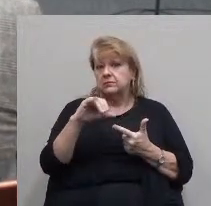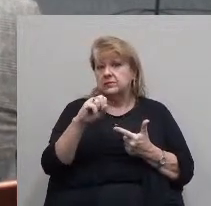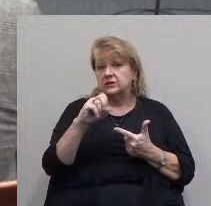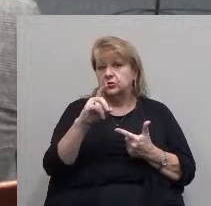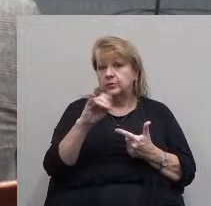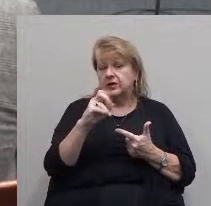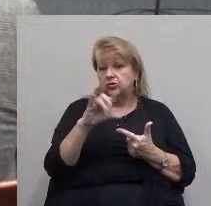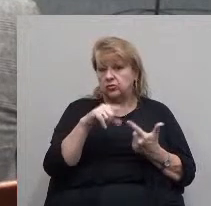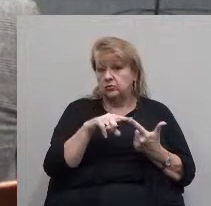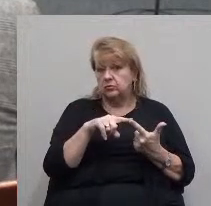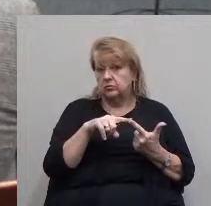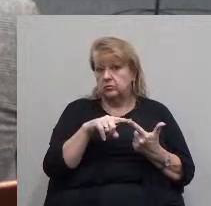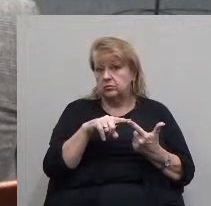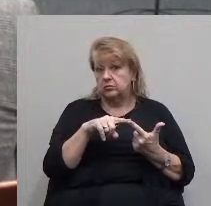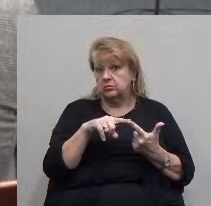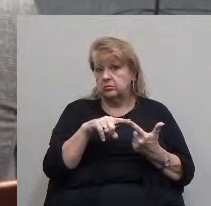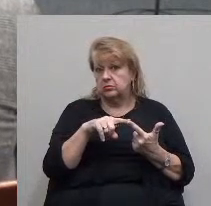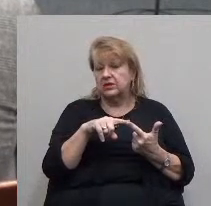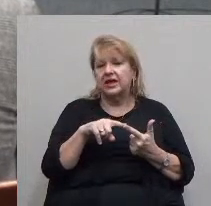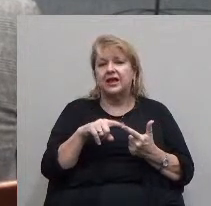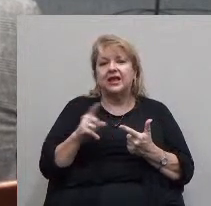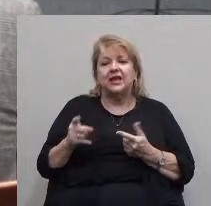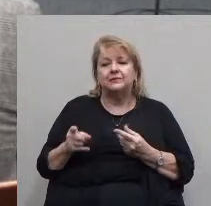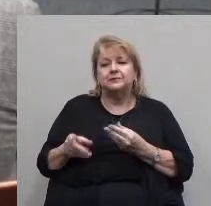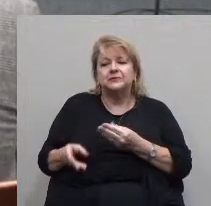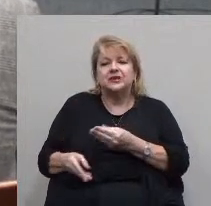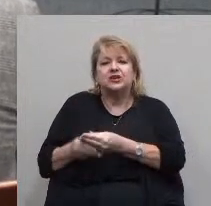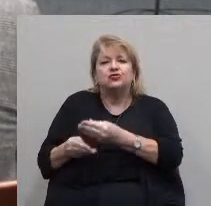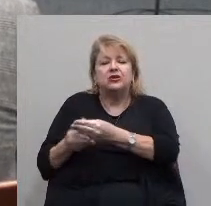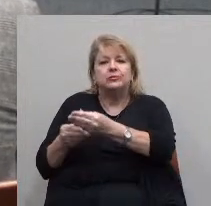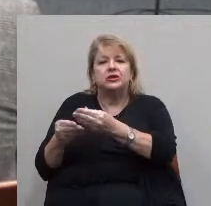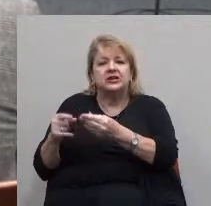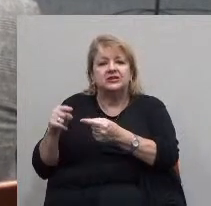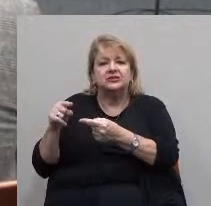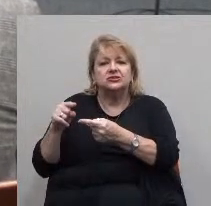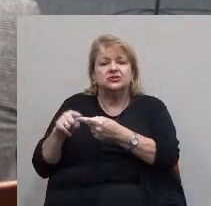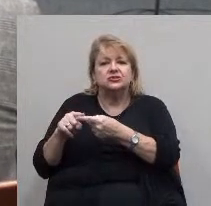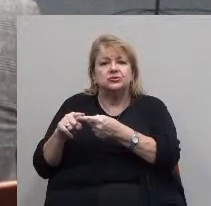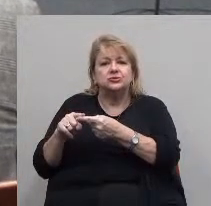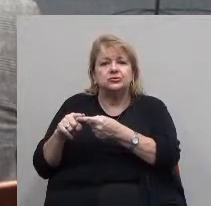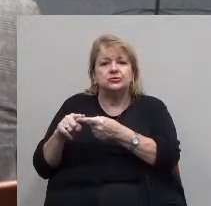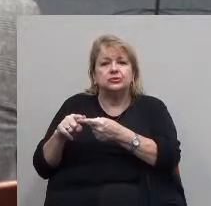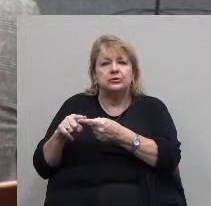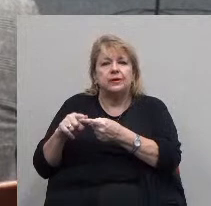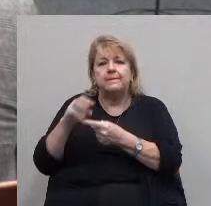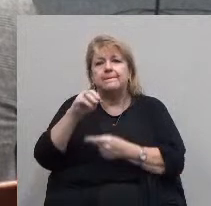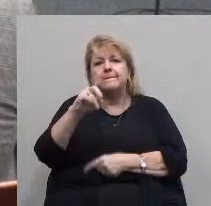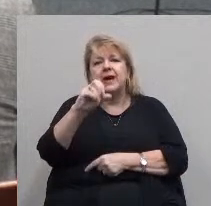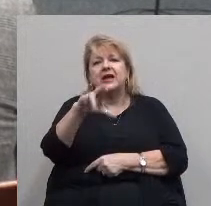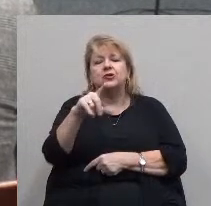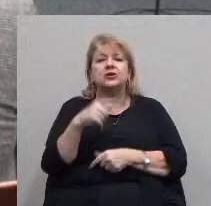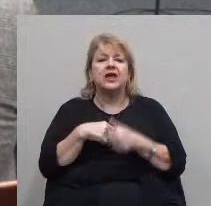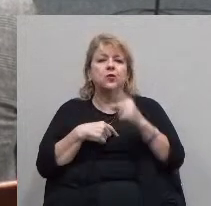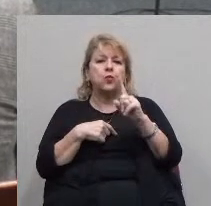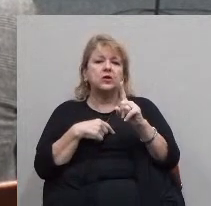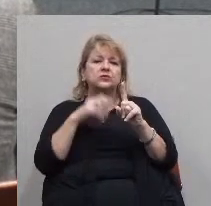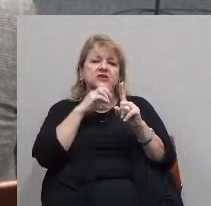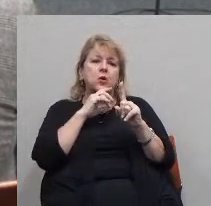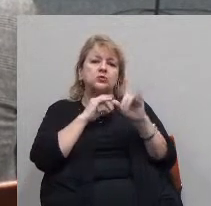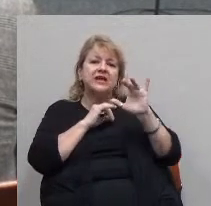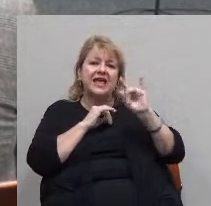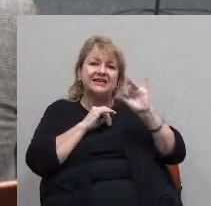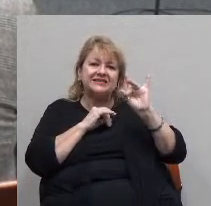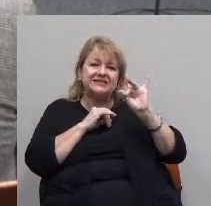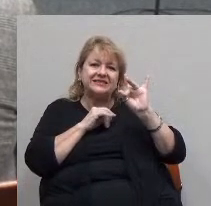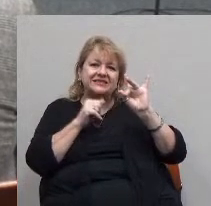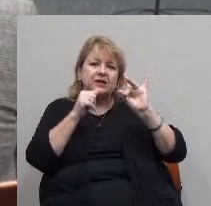the contributing to the delinquency of a minor. Where we had one, she was 18 and bought beer for her 17-year-old brother. Right, we've had